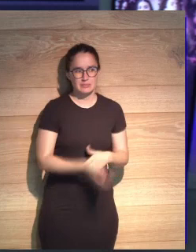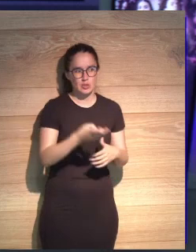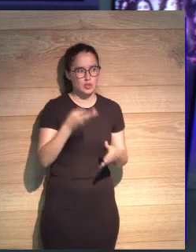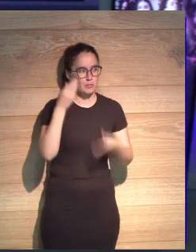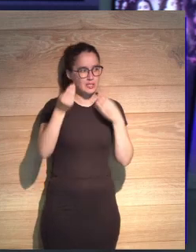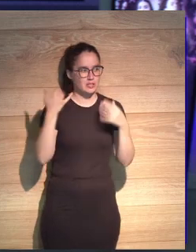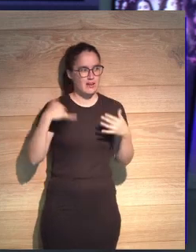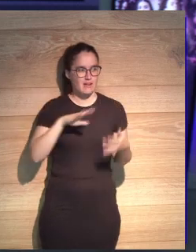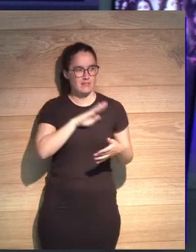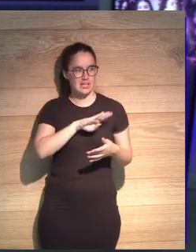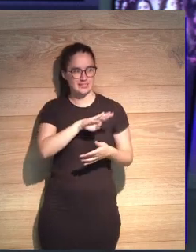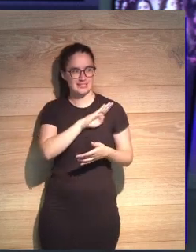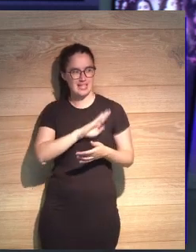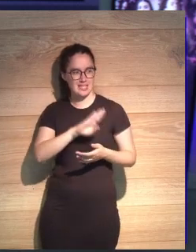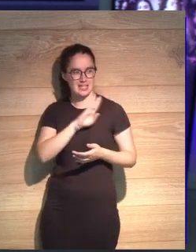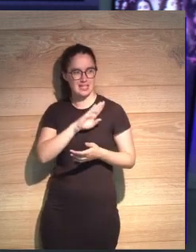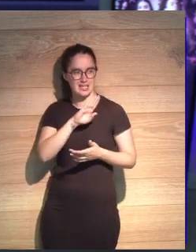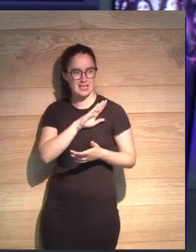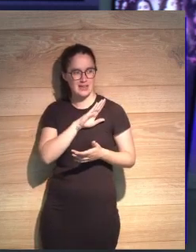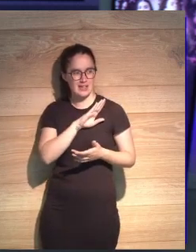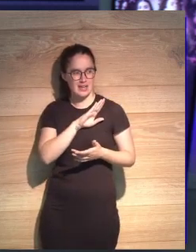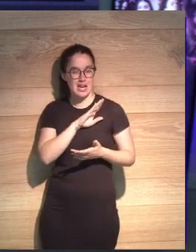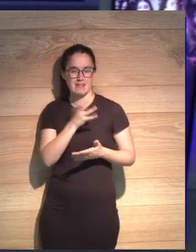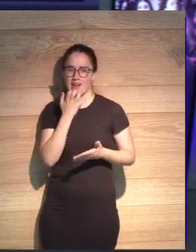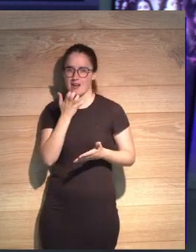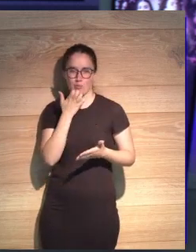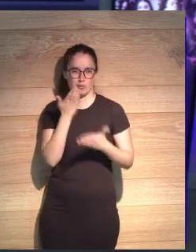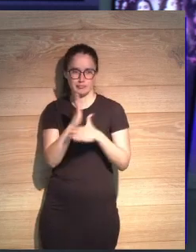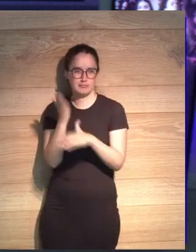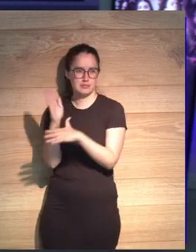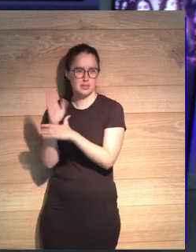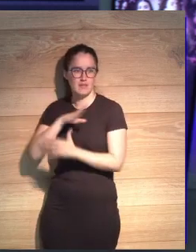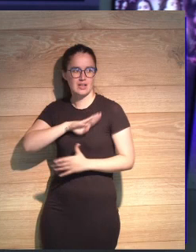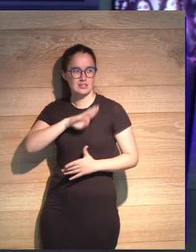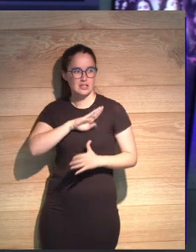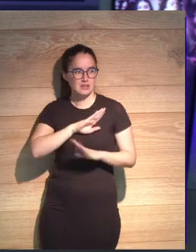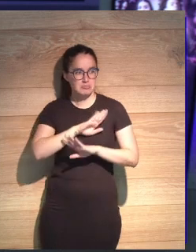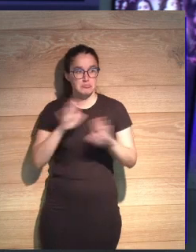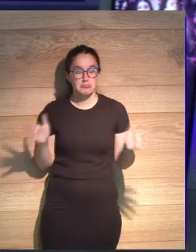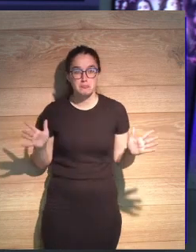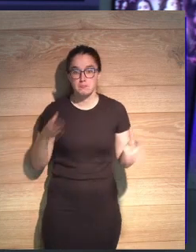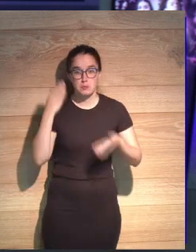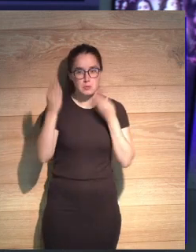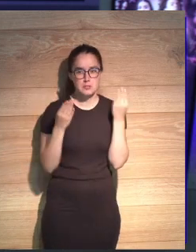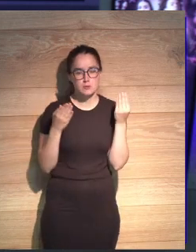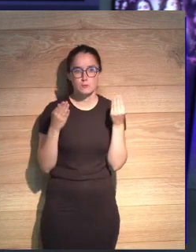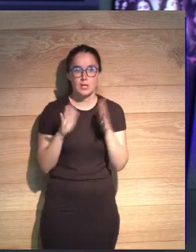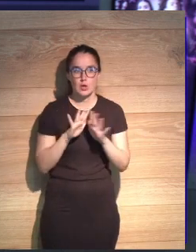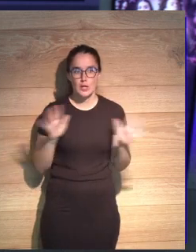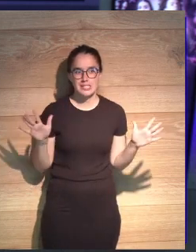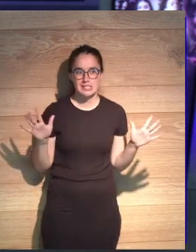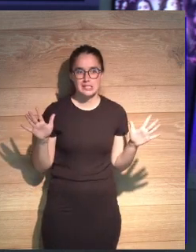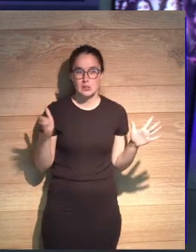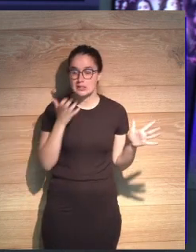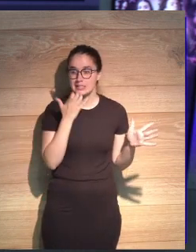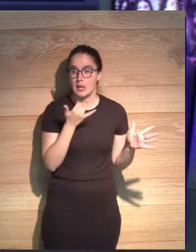And then there are many cases, but I think I have gone enough into detail with these examples of the things that we have